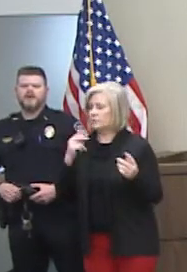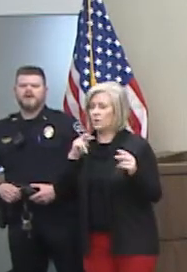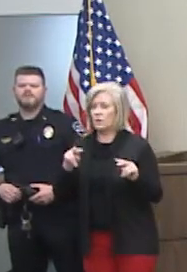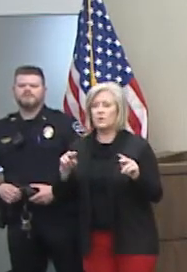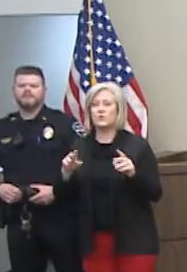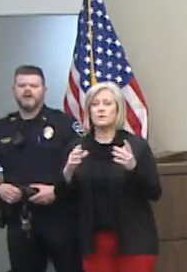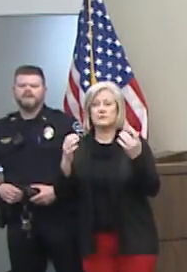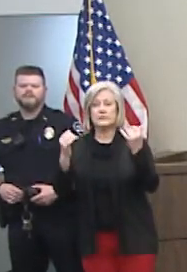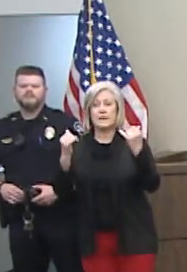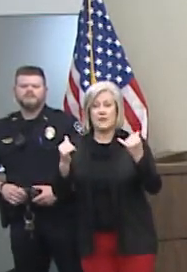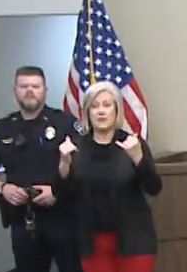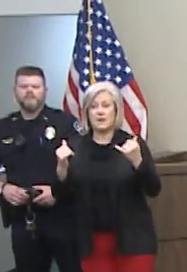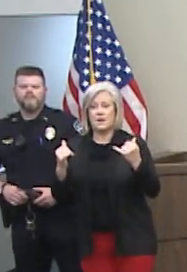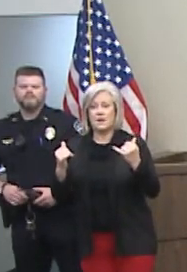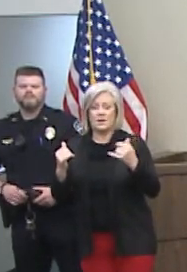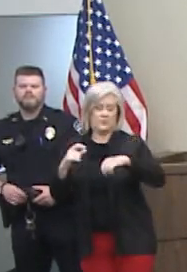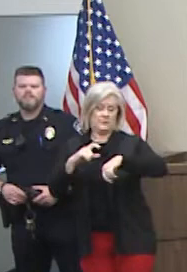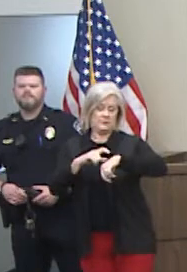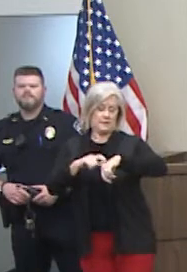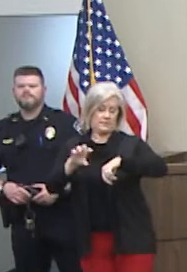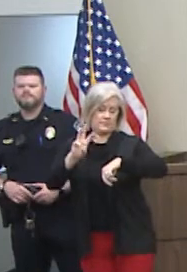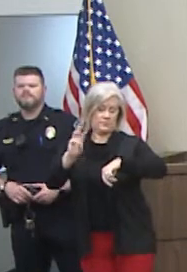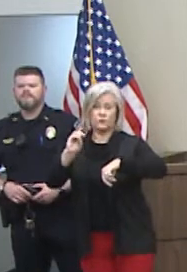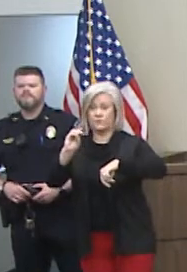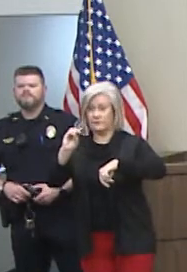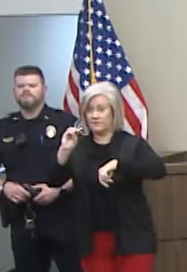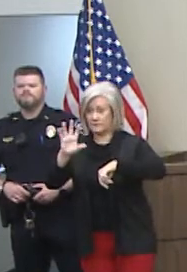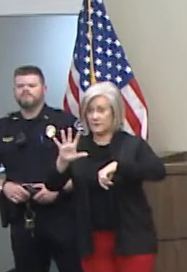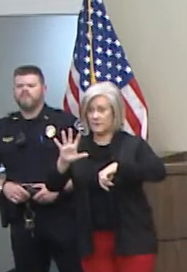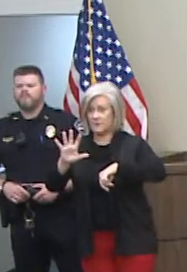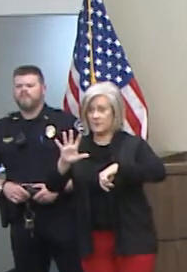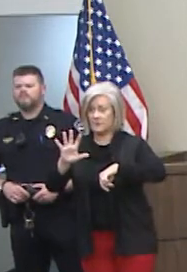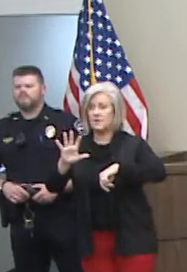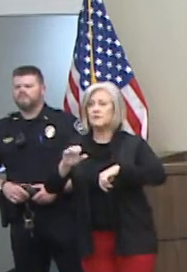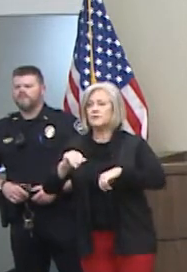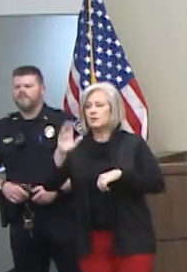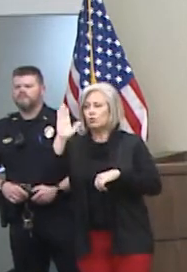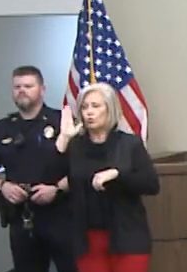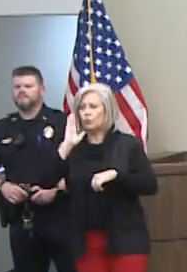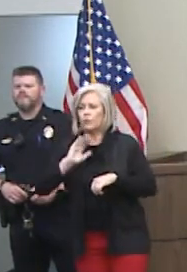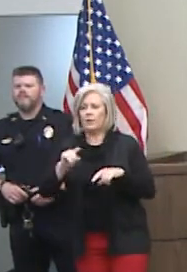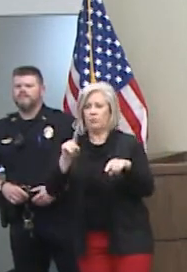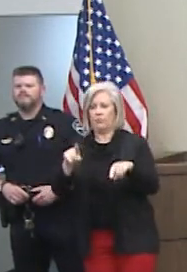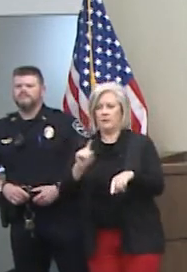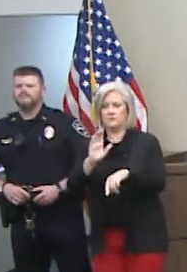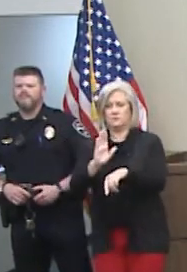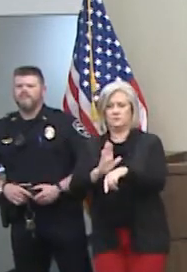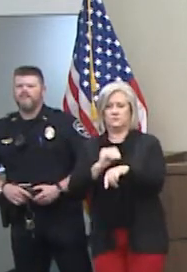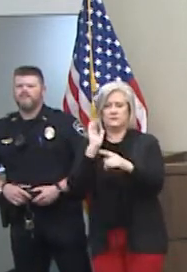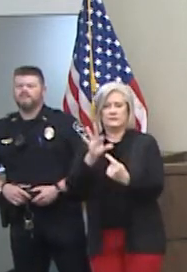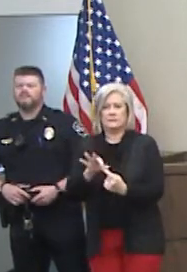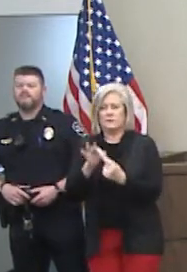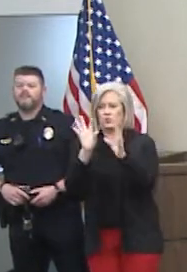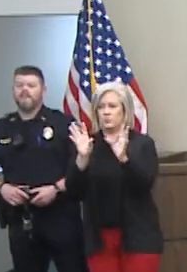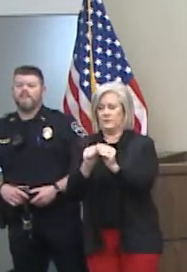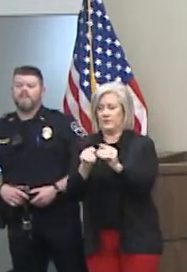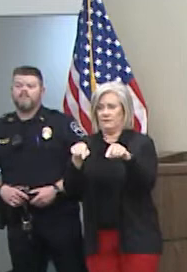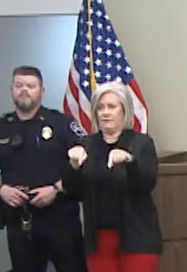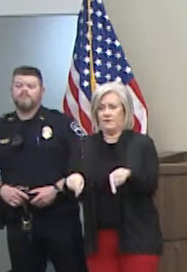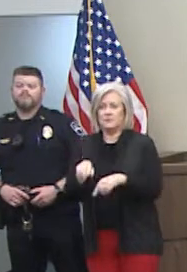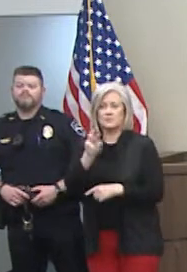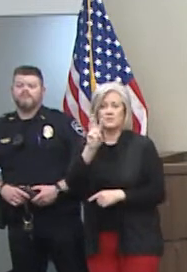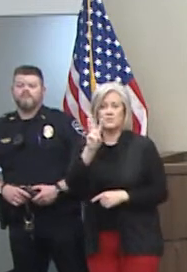It is about 6:05. I'm going to call to order this special meeting of the Waco ISD Board of